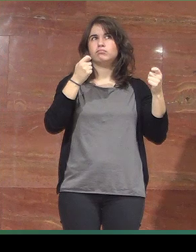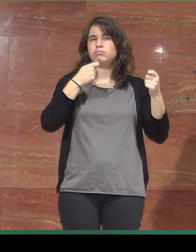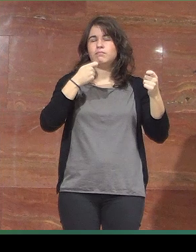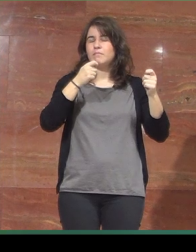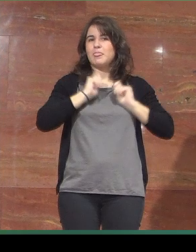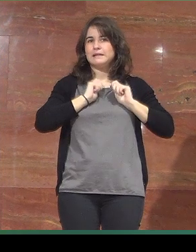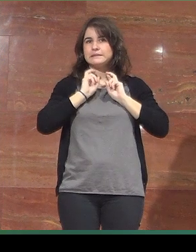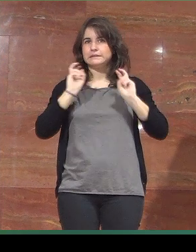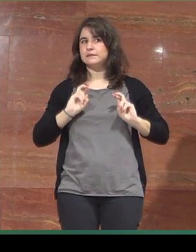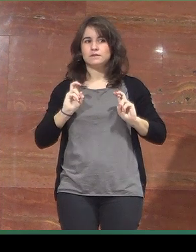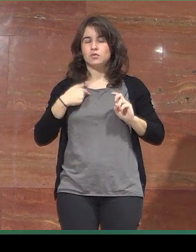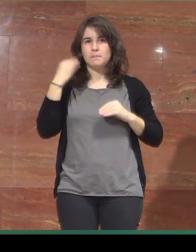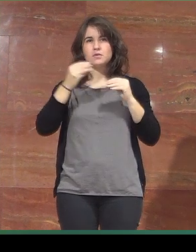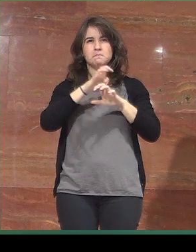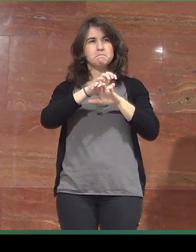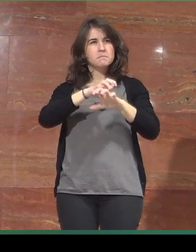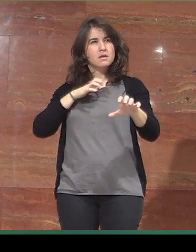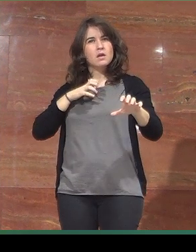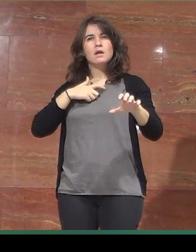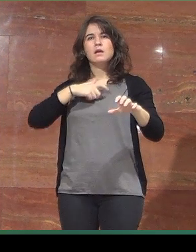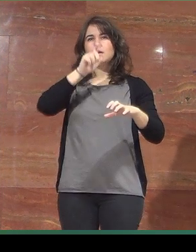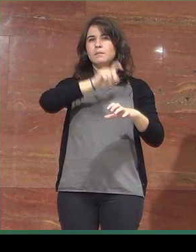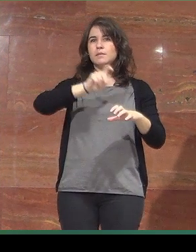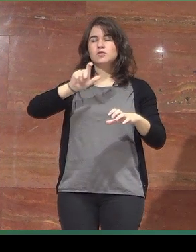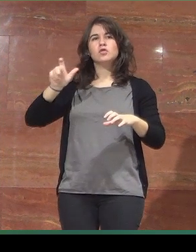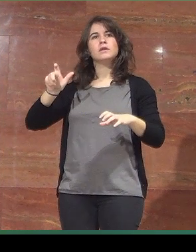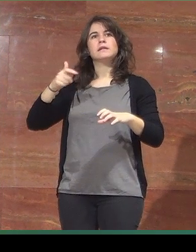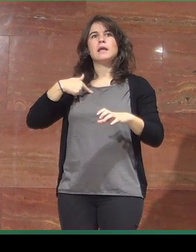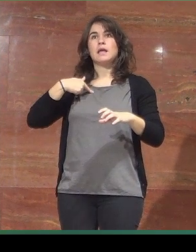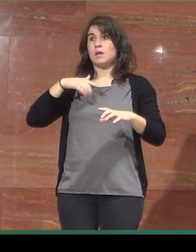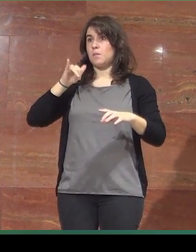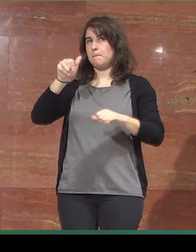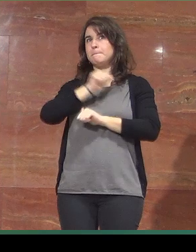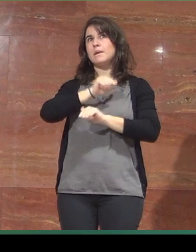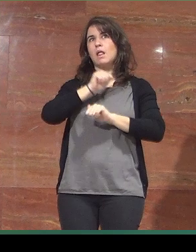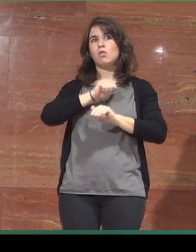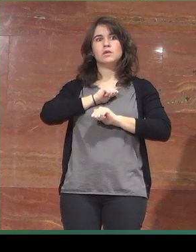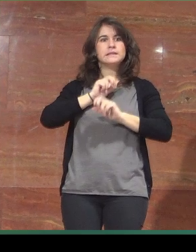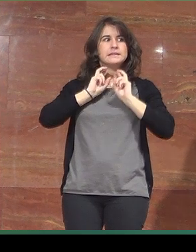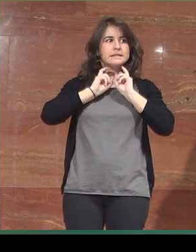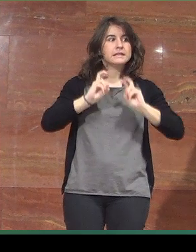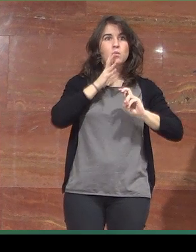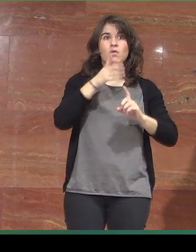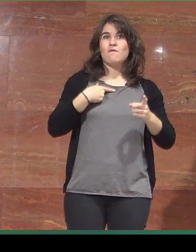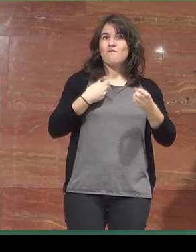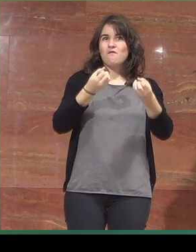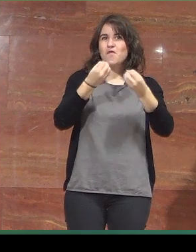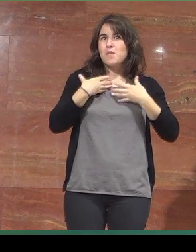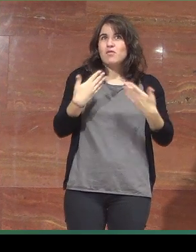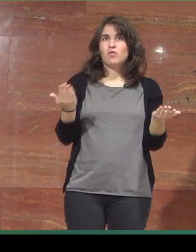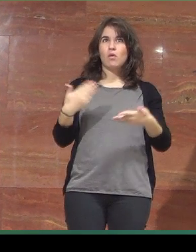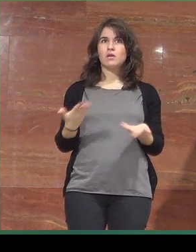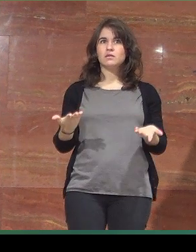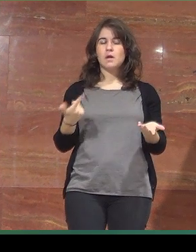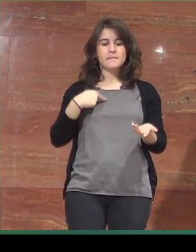lack of information that causes stress. So again, we need to rethink, and we need always to start with the least